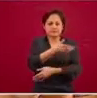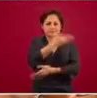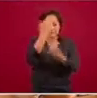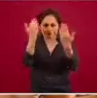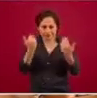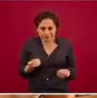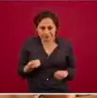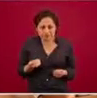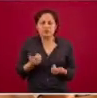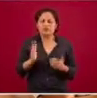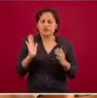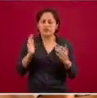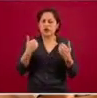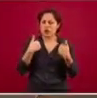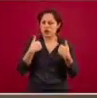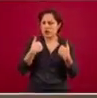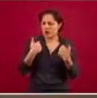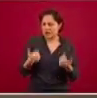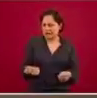little shops.